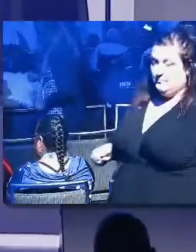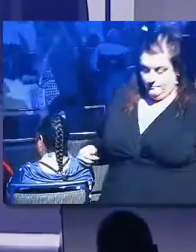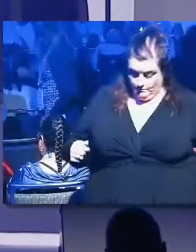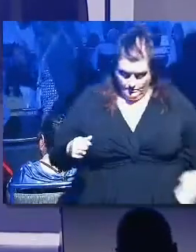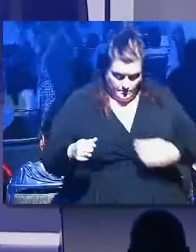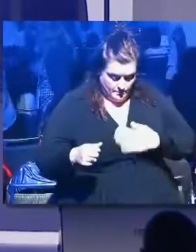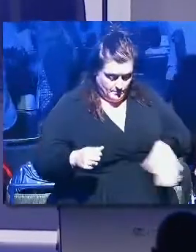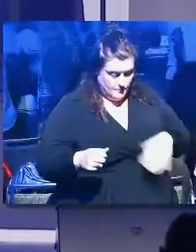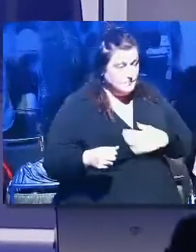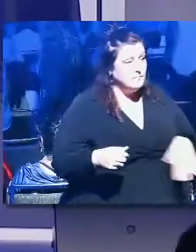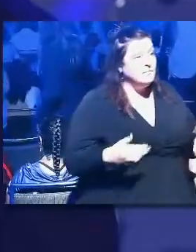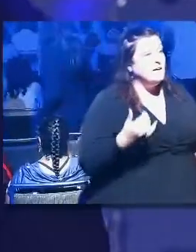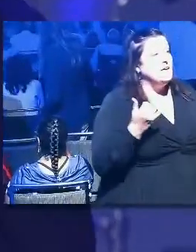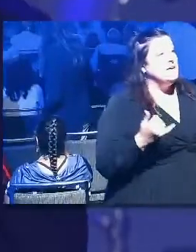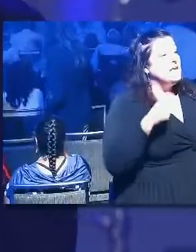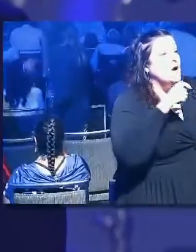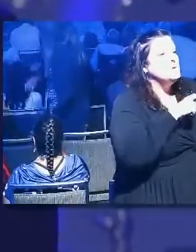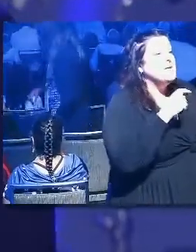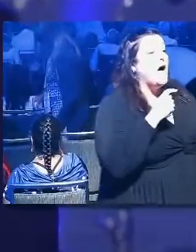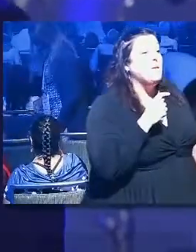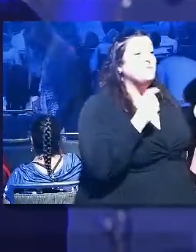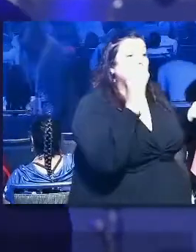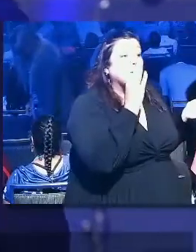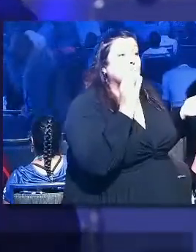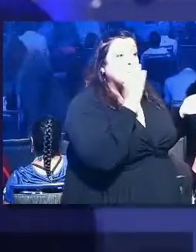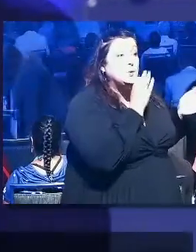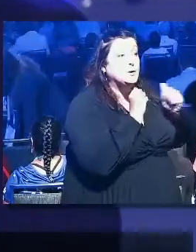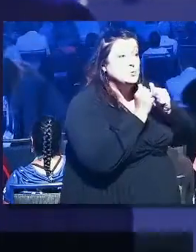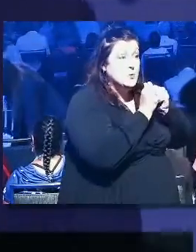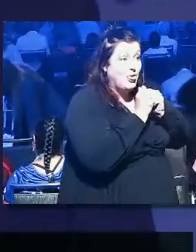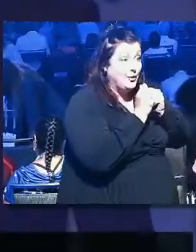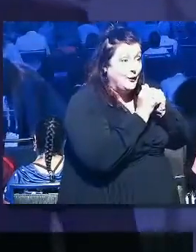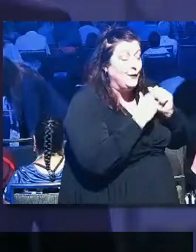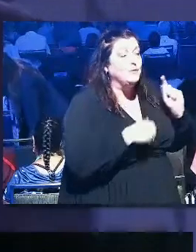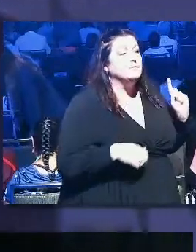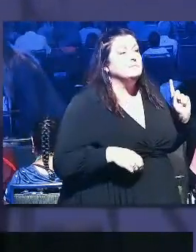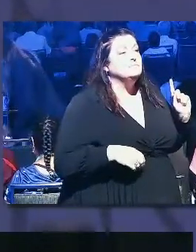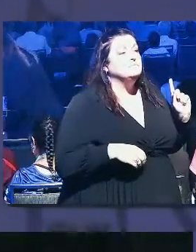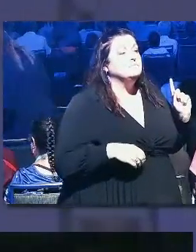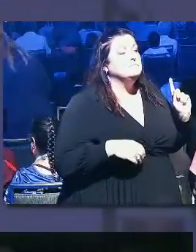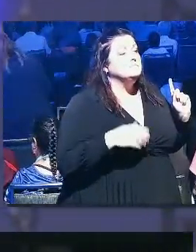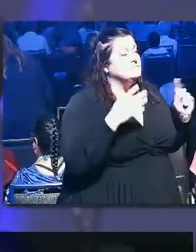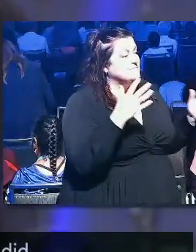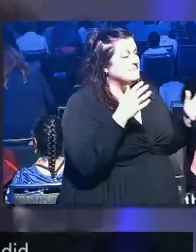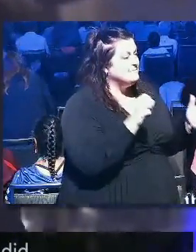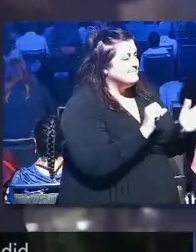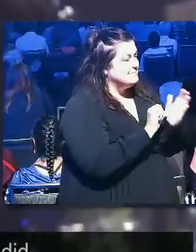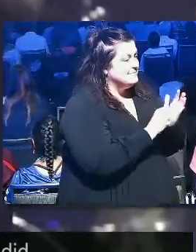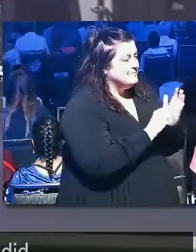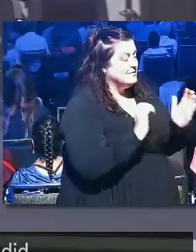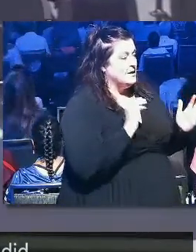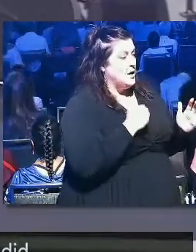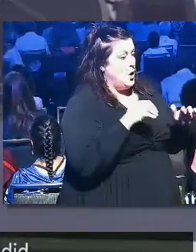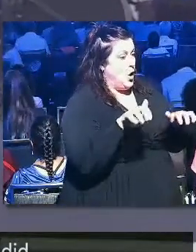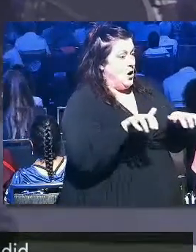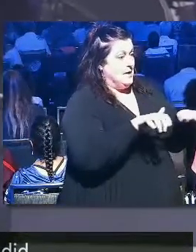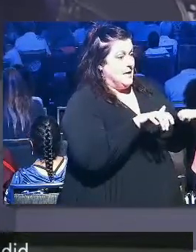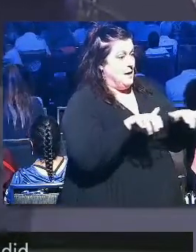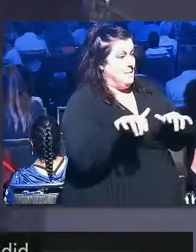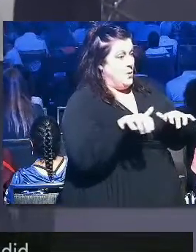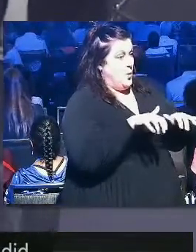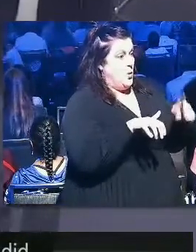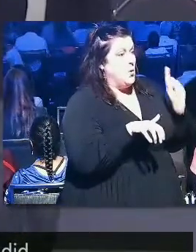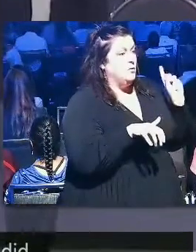We're going to take communion here in just a moment, but I did want to point out our keyboard here,